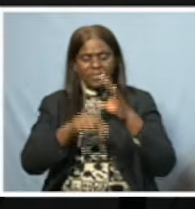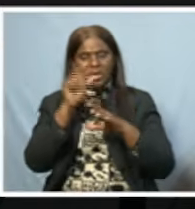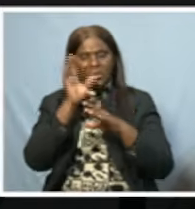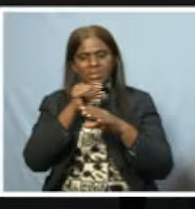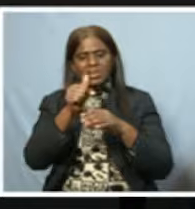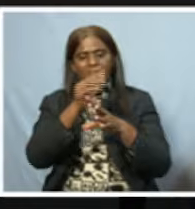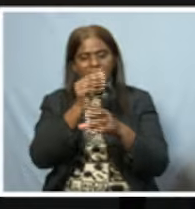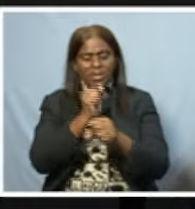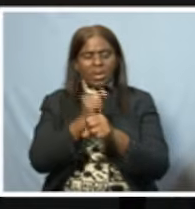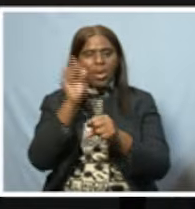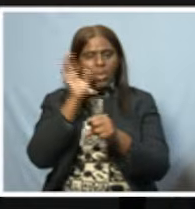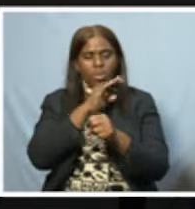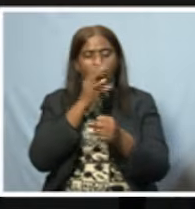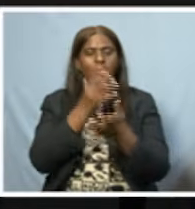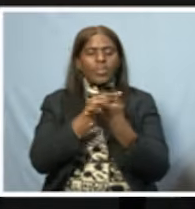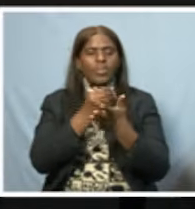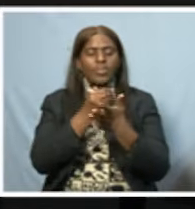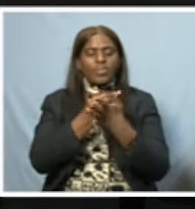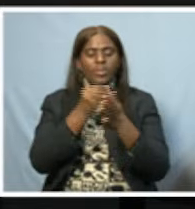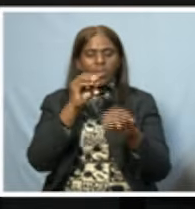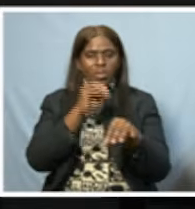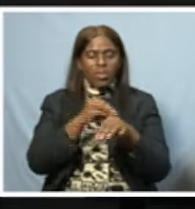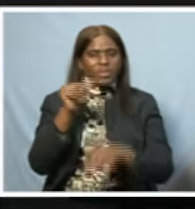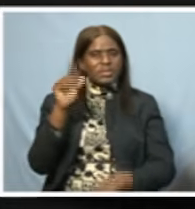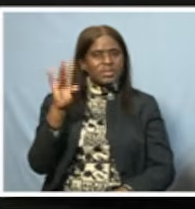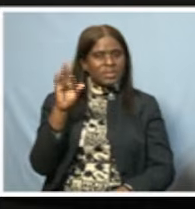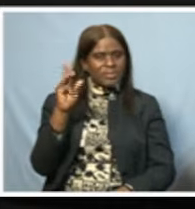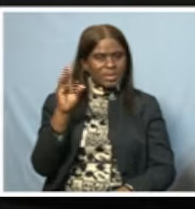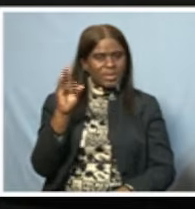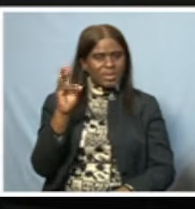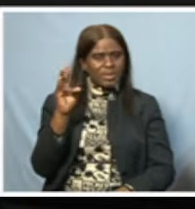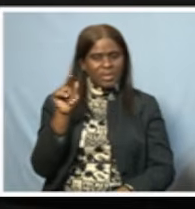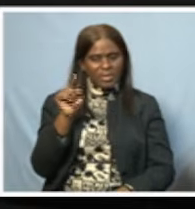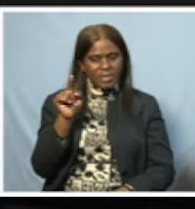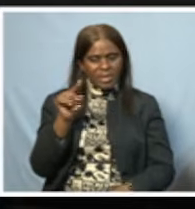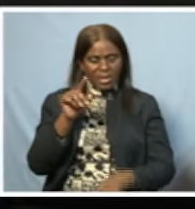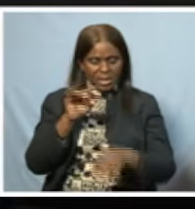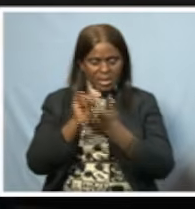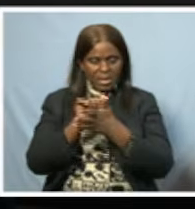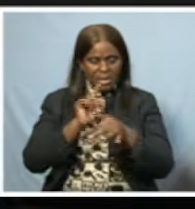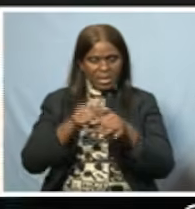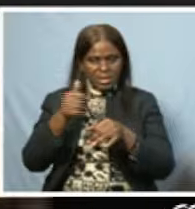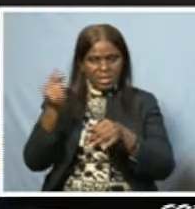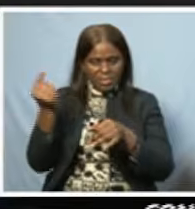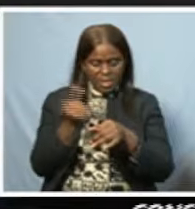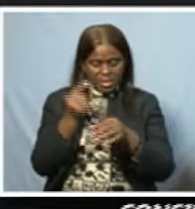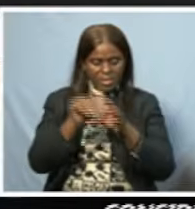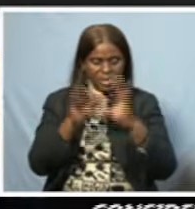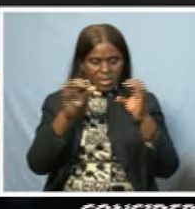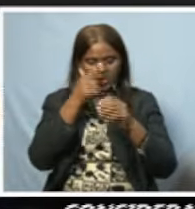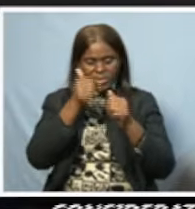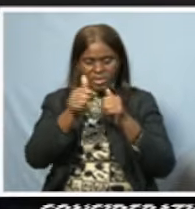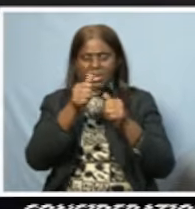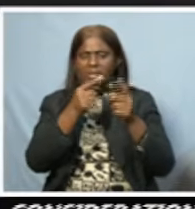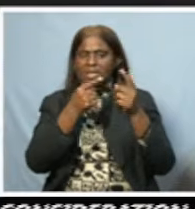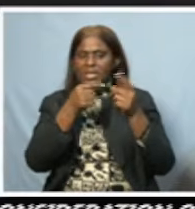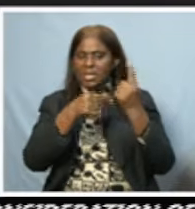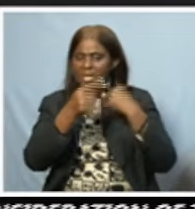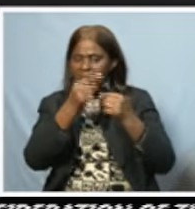you received money on 17 October. Maybe that's the time when you came in the council, because you said you came